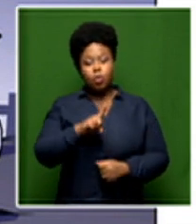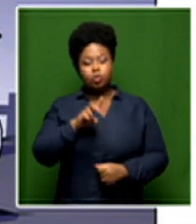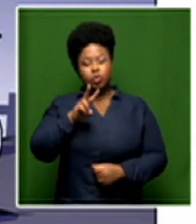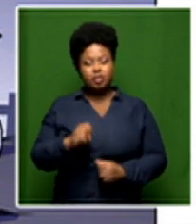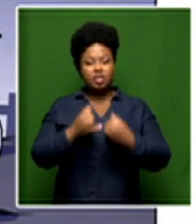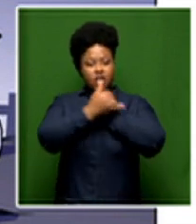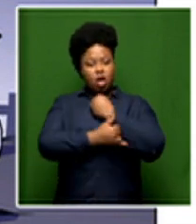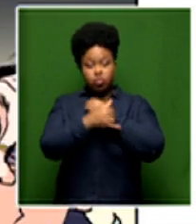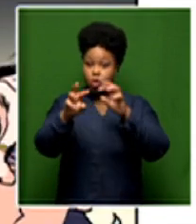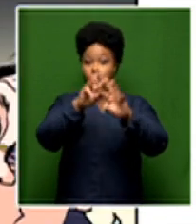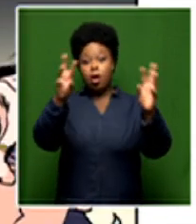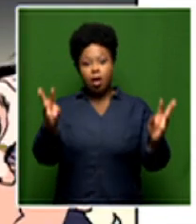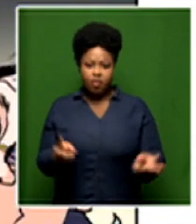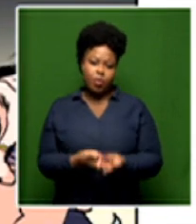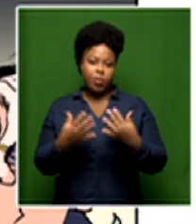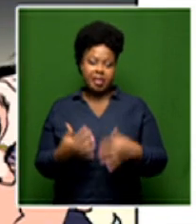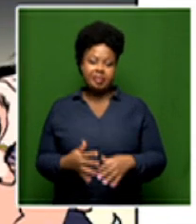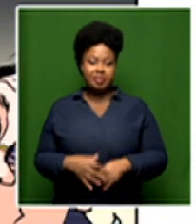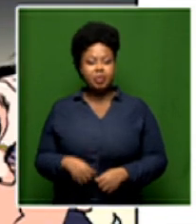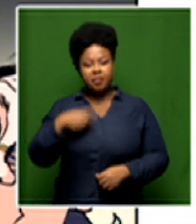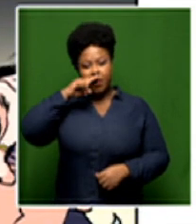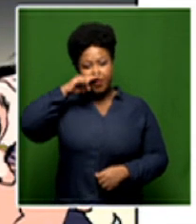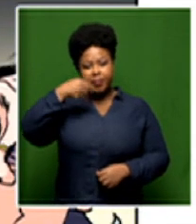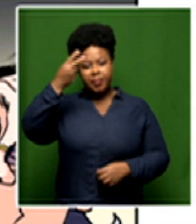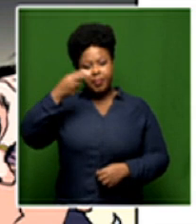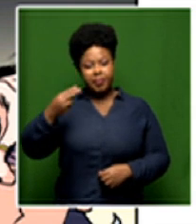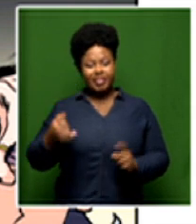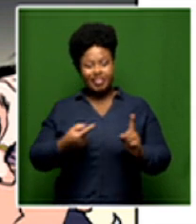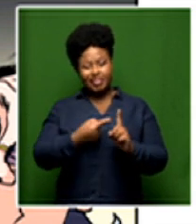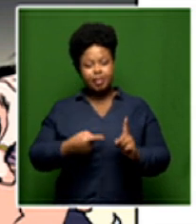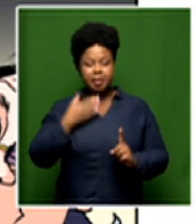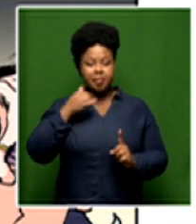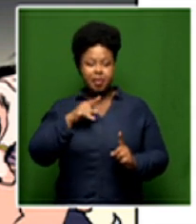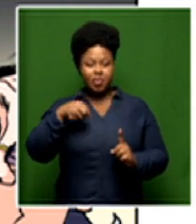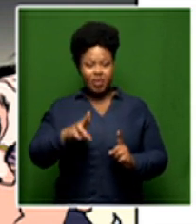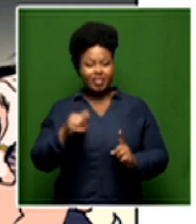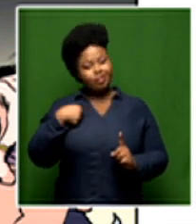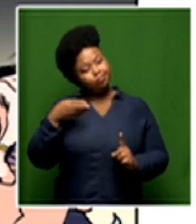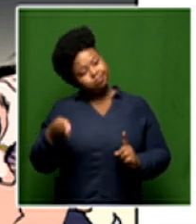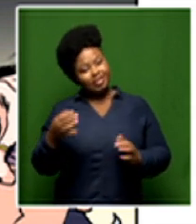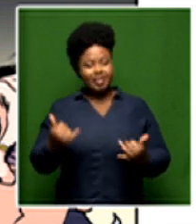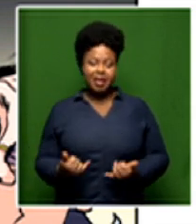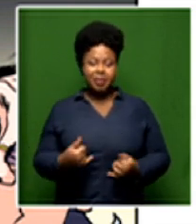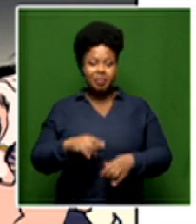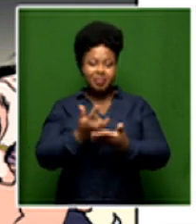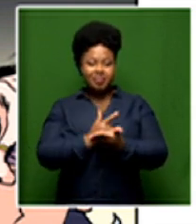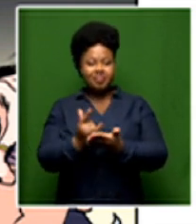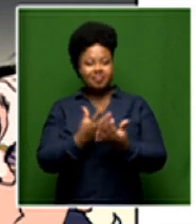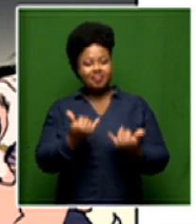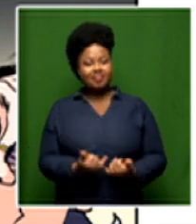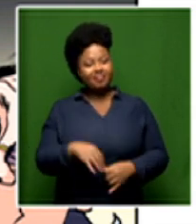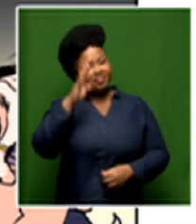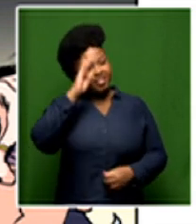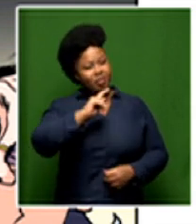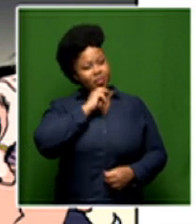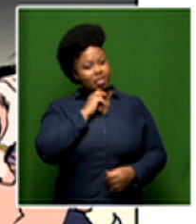120 countries across the world. Cartoonist Bethuel Mangena joins us right now to talk more about this. Bethuel, good